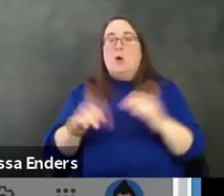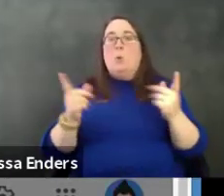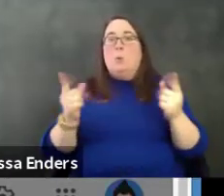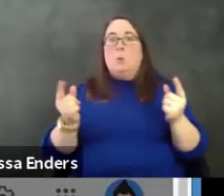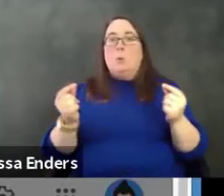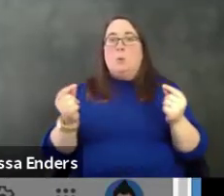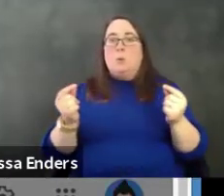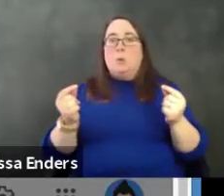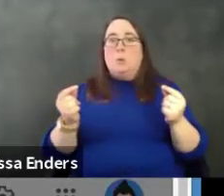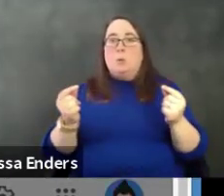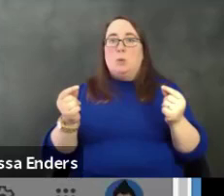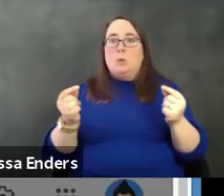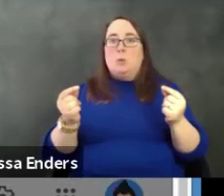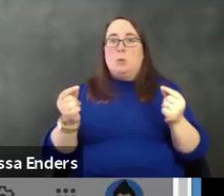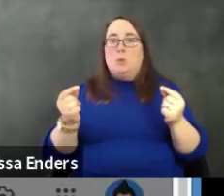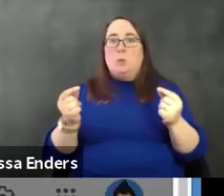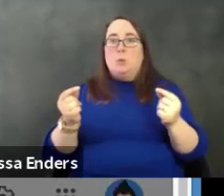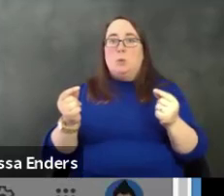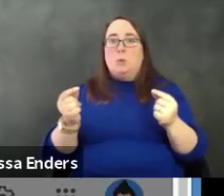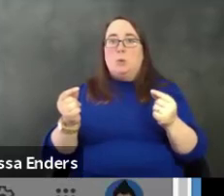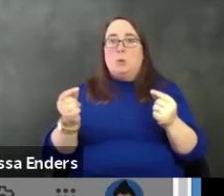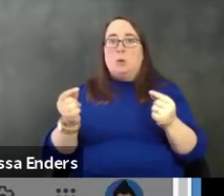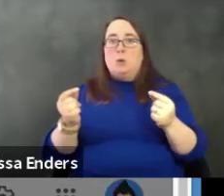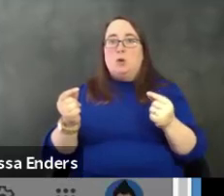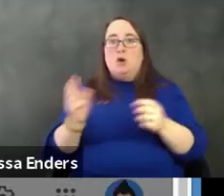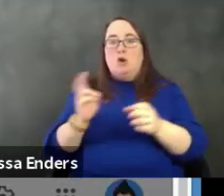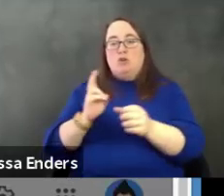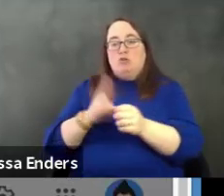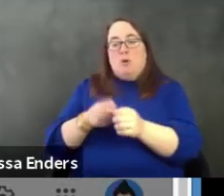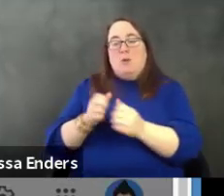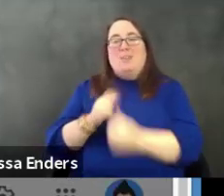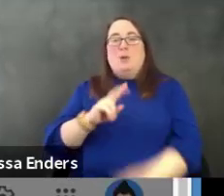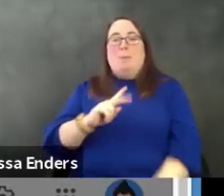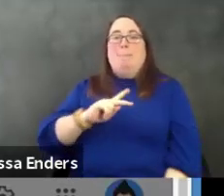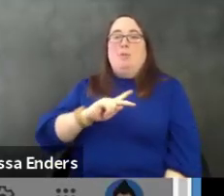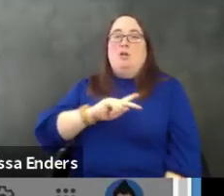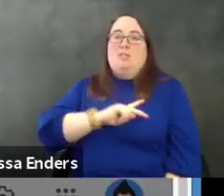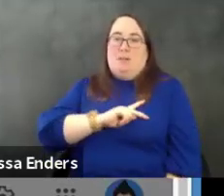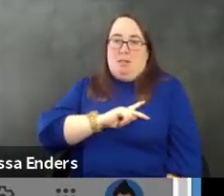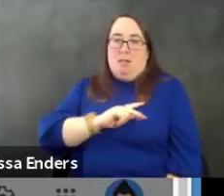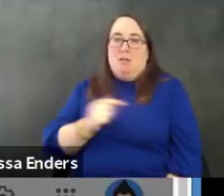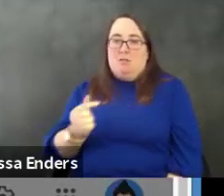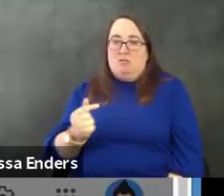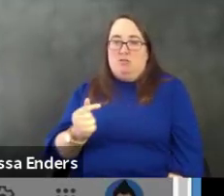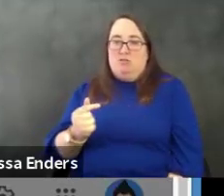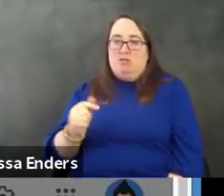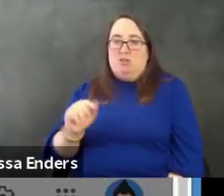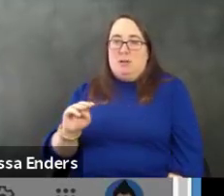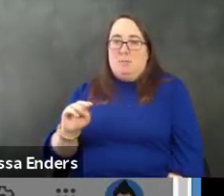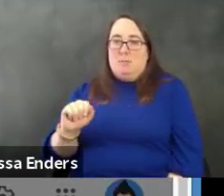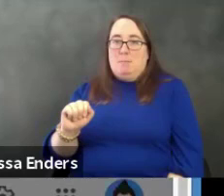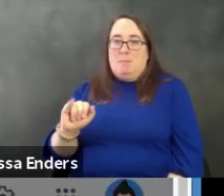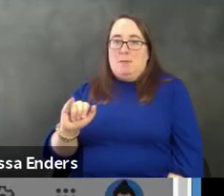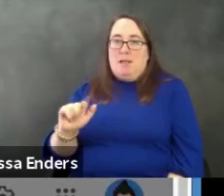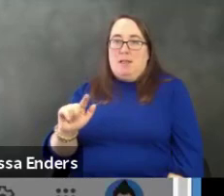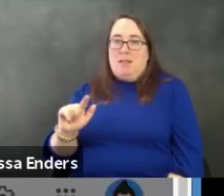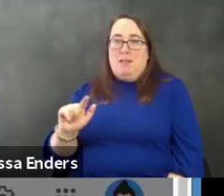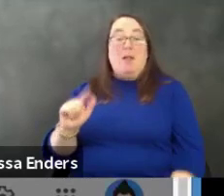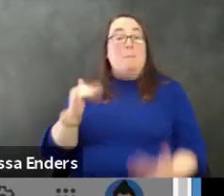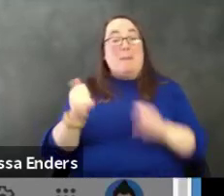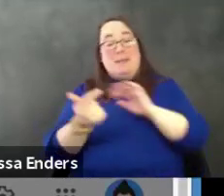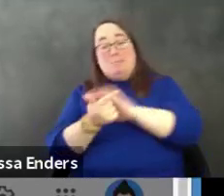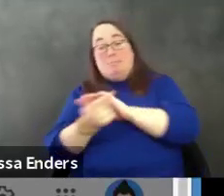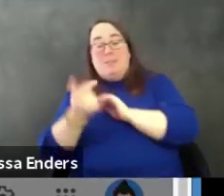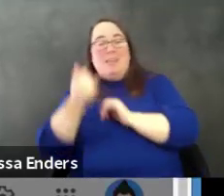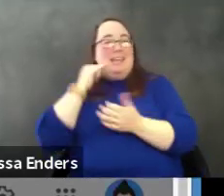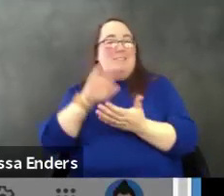is join with your personal Gmail. With your personal Gmail, you can get in. It might be because your school district won't allow you to join